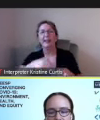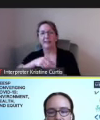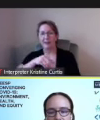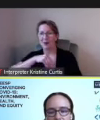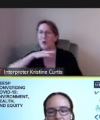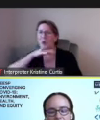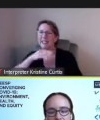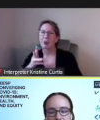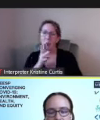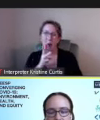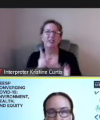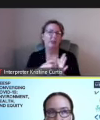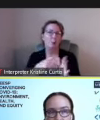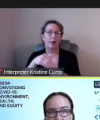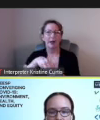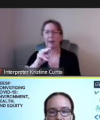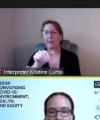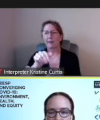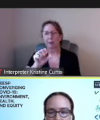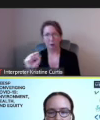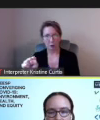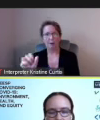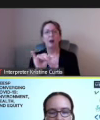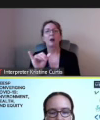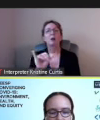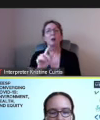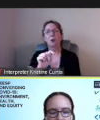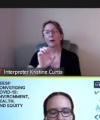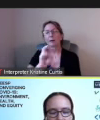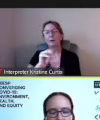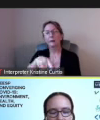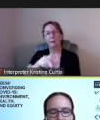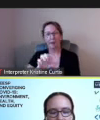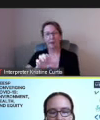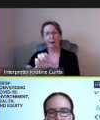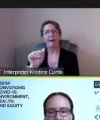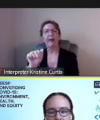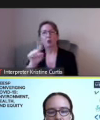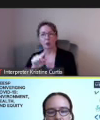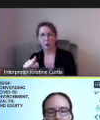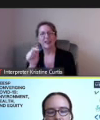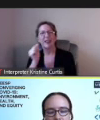in Massachusetts. And Tempe, Arizona also has a great dashboard as well. Next.